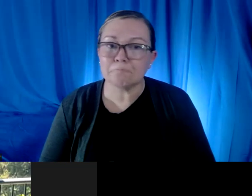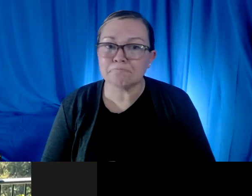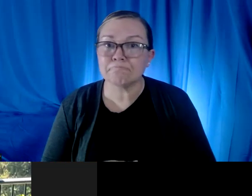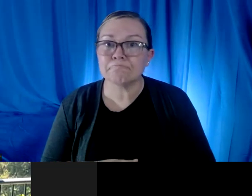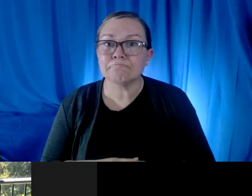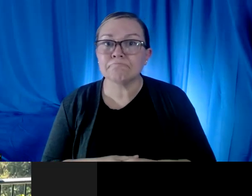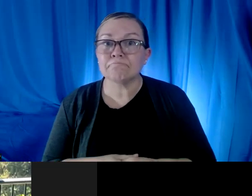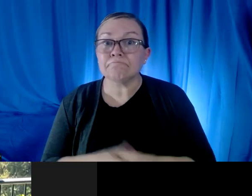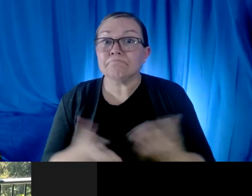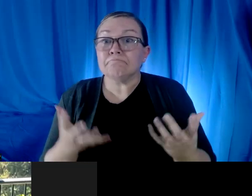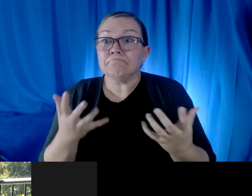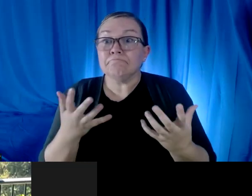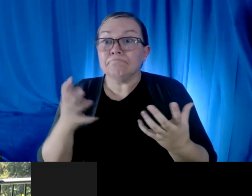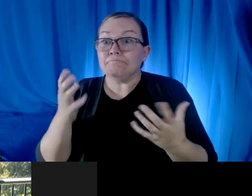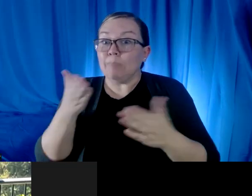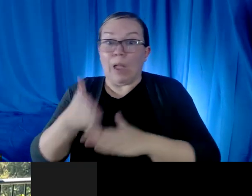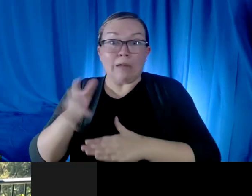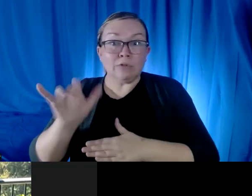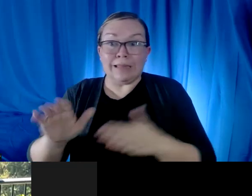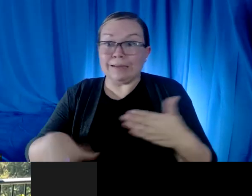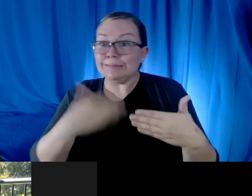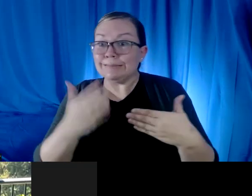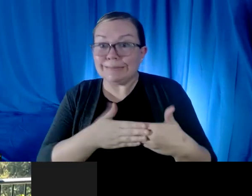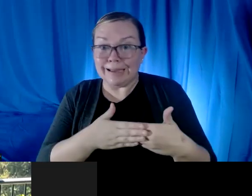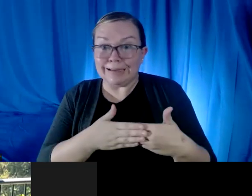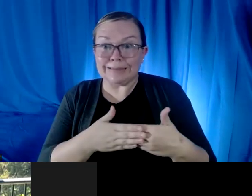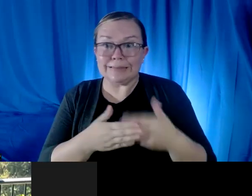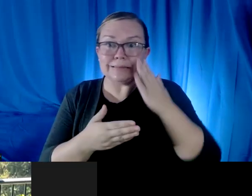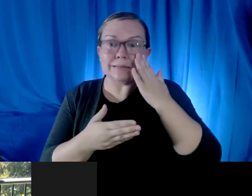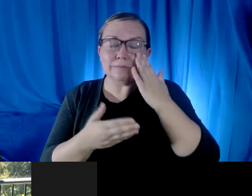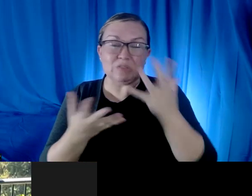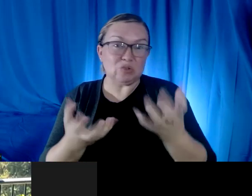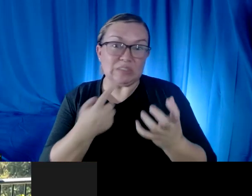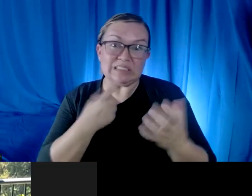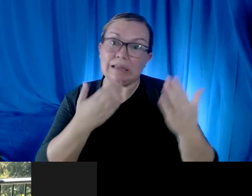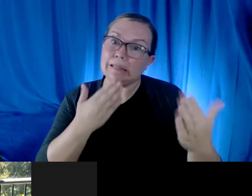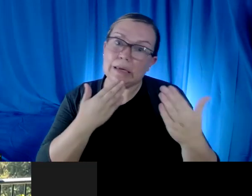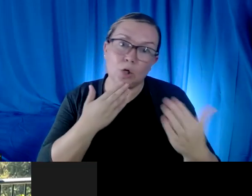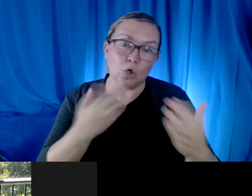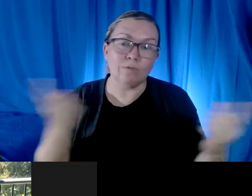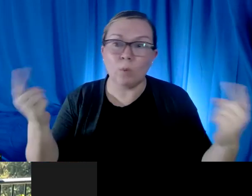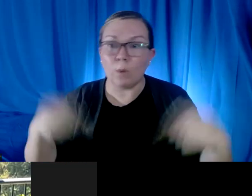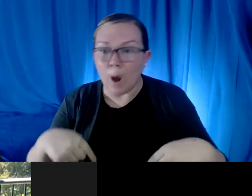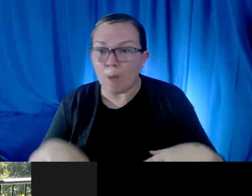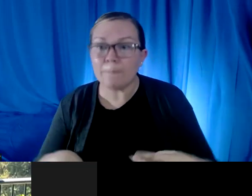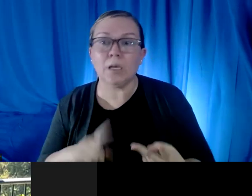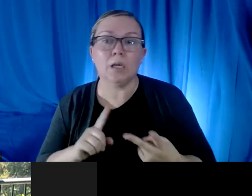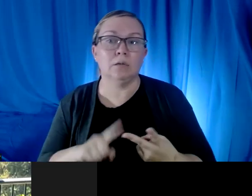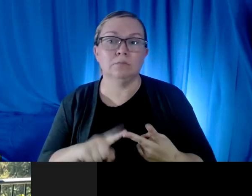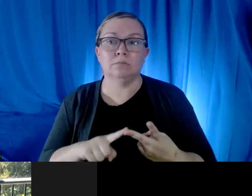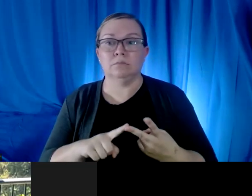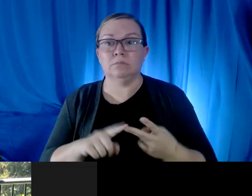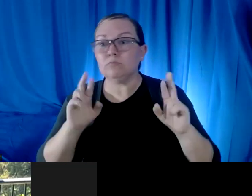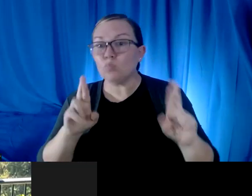So after that, next up is, all I was going to say is thank you for coming. We hope